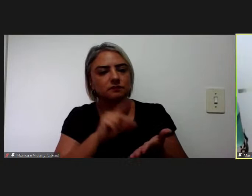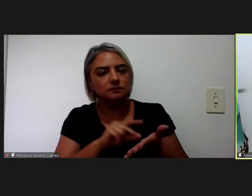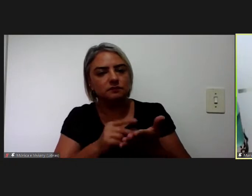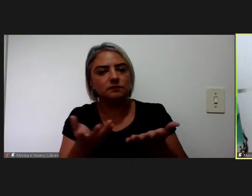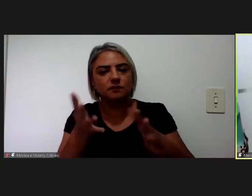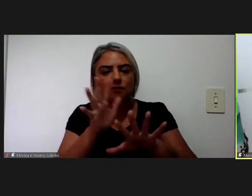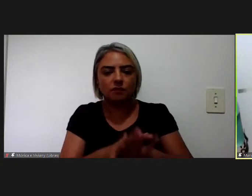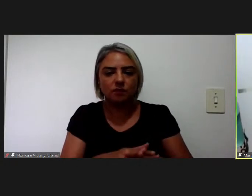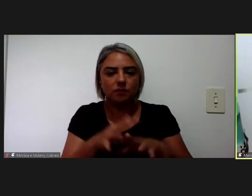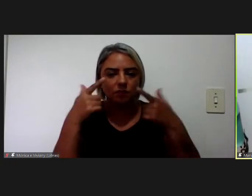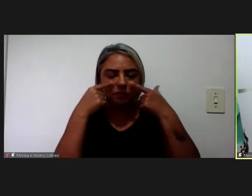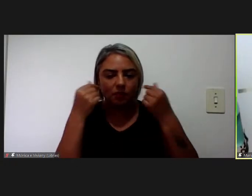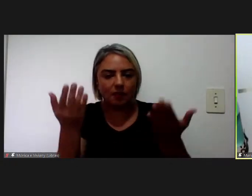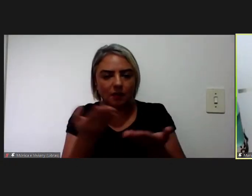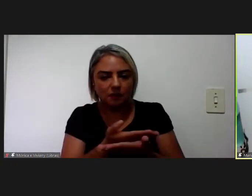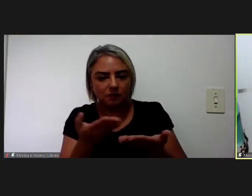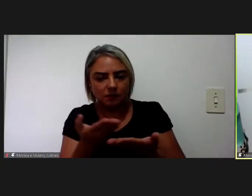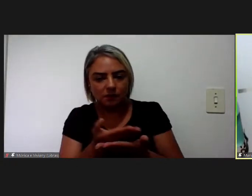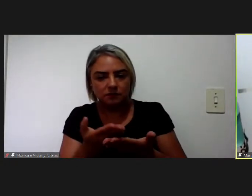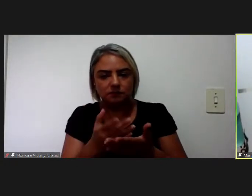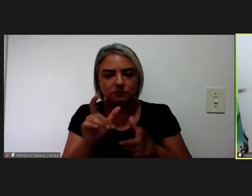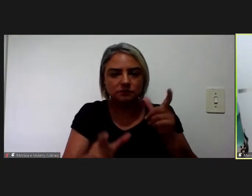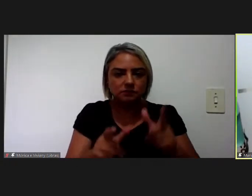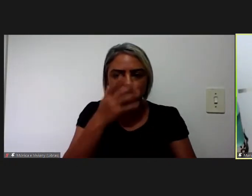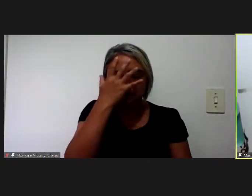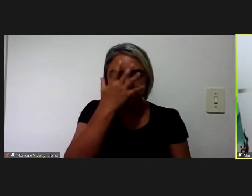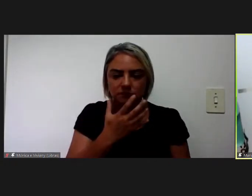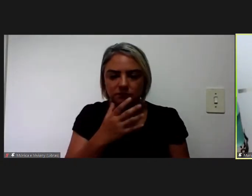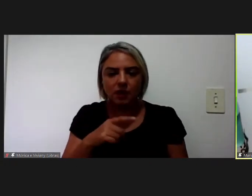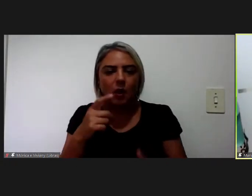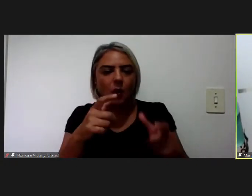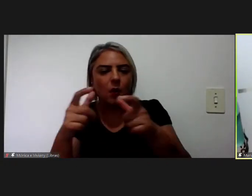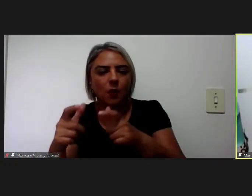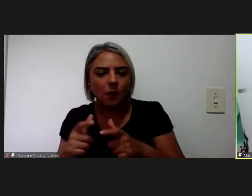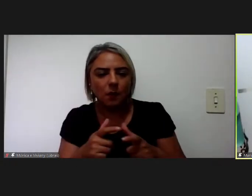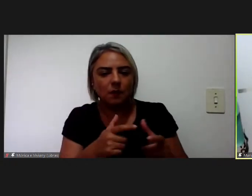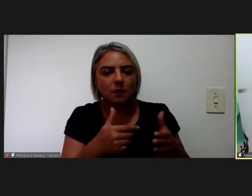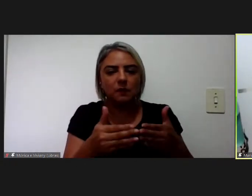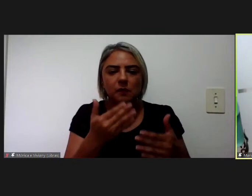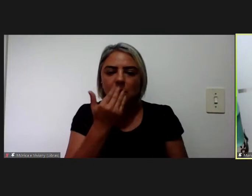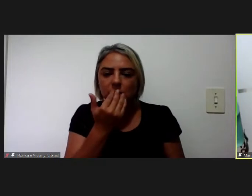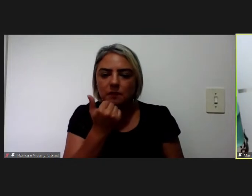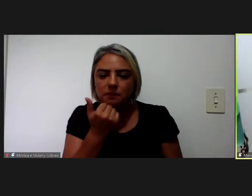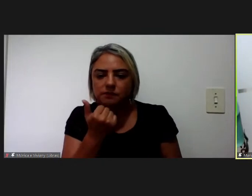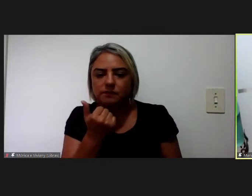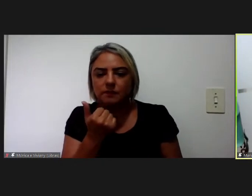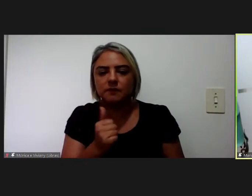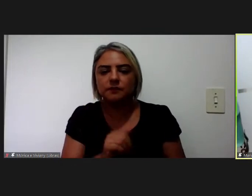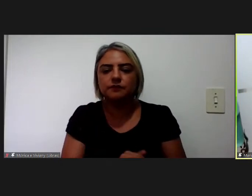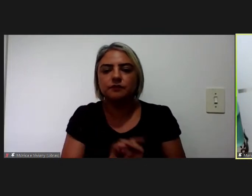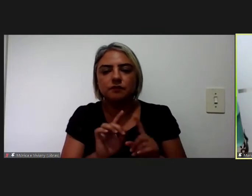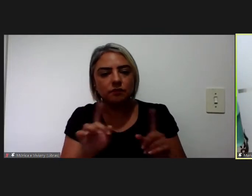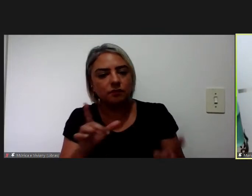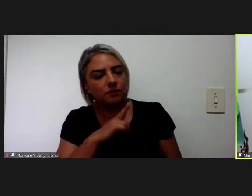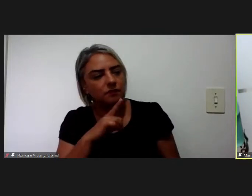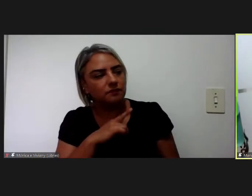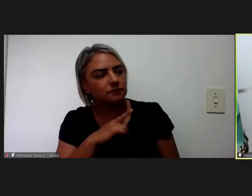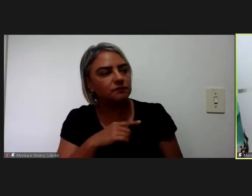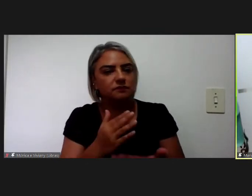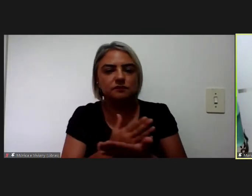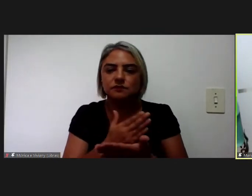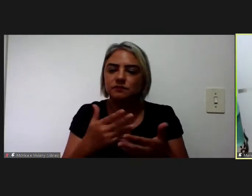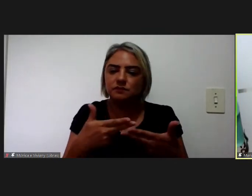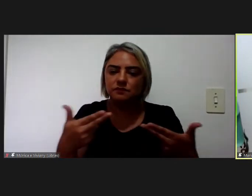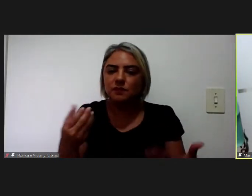already mentioned, it's something that we have to put together all the questions